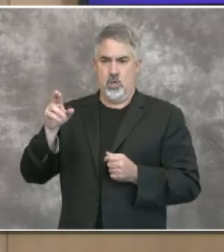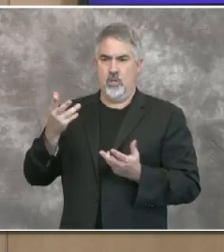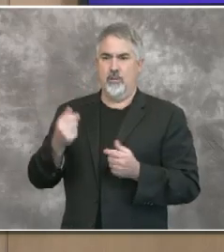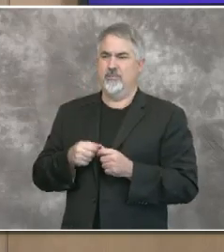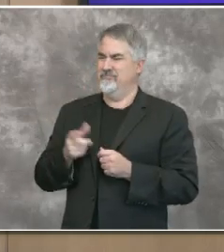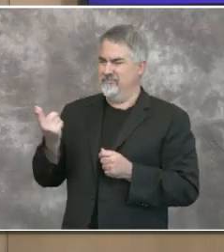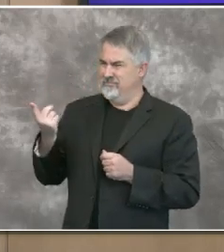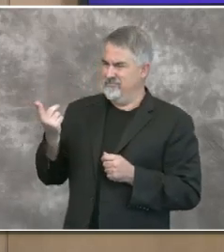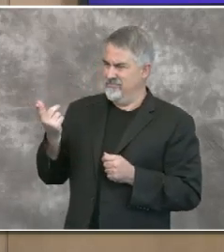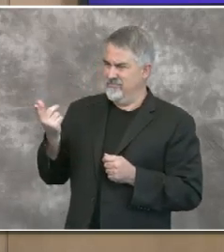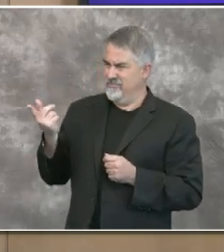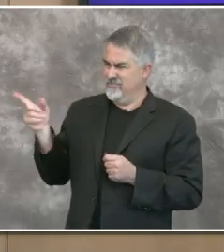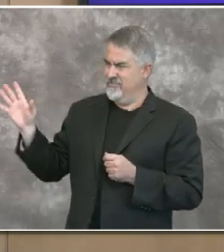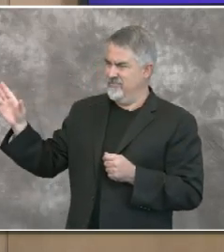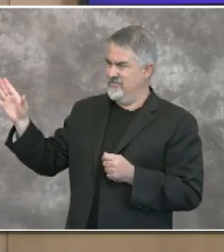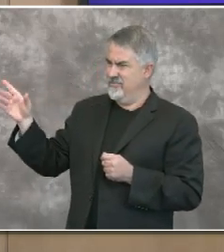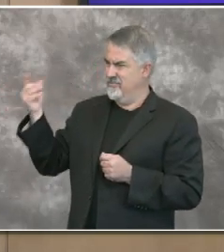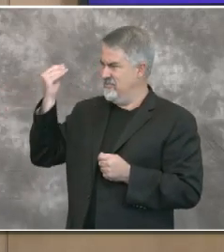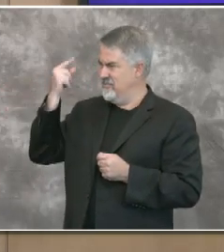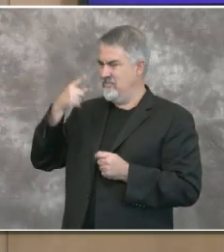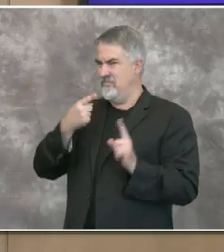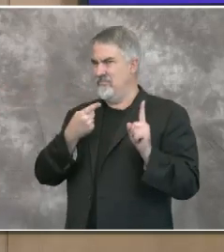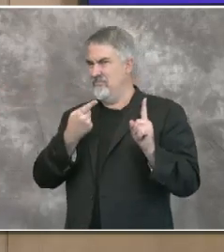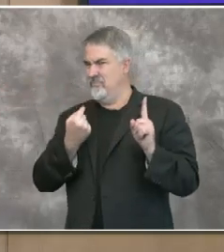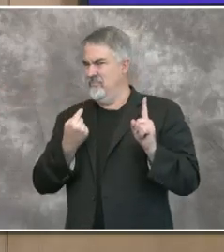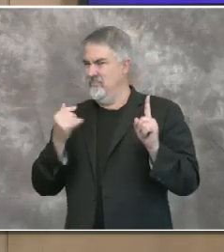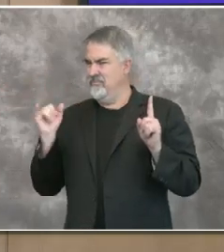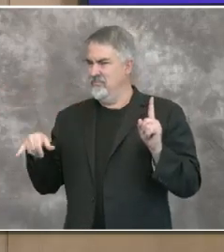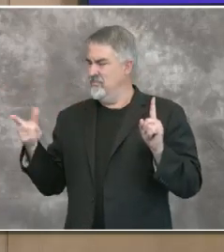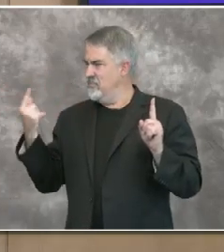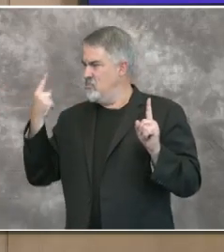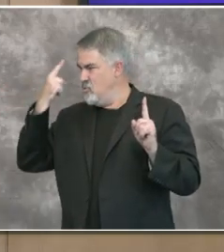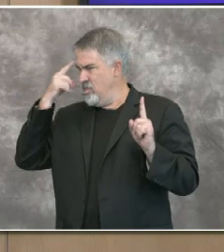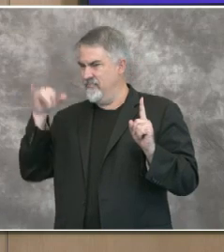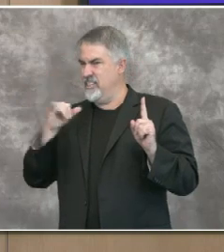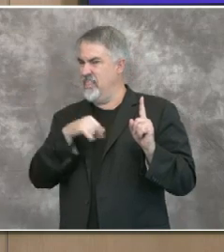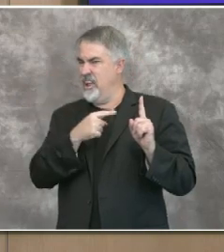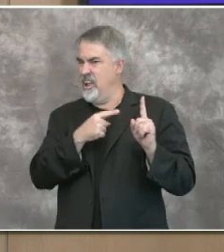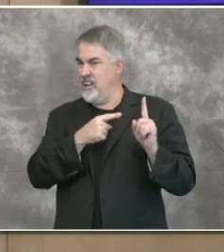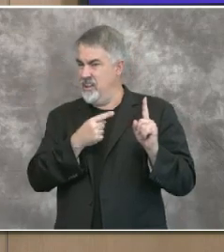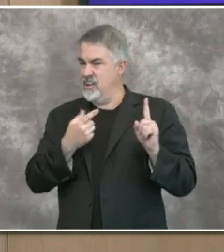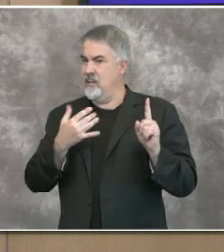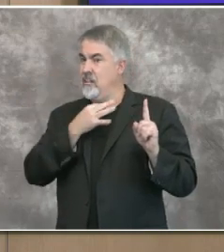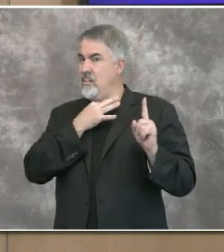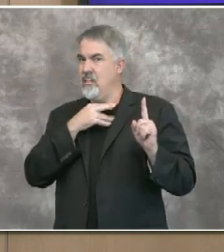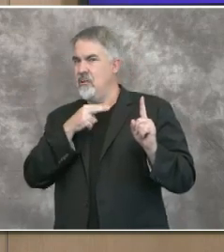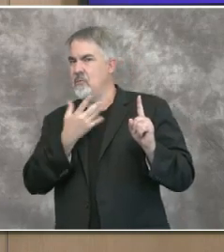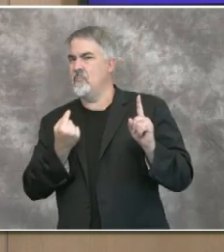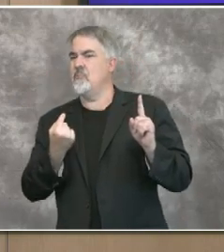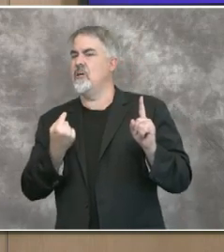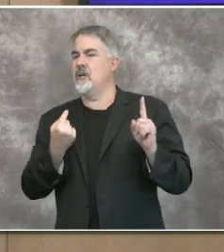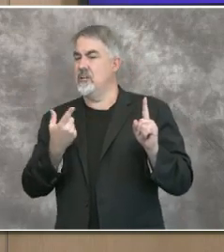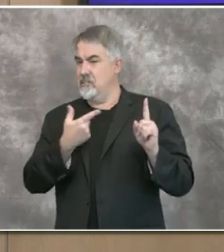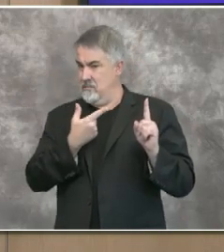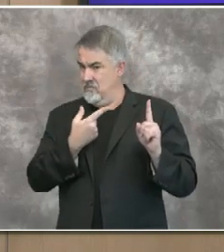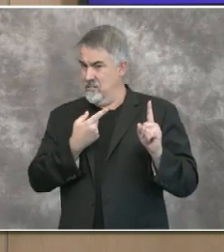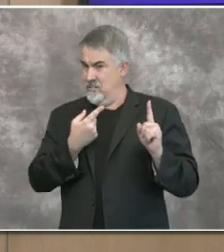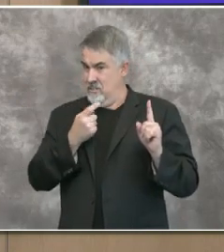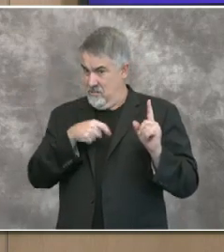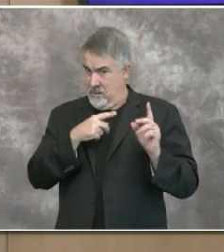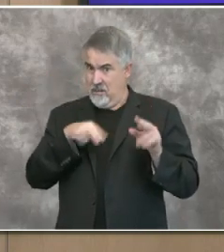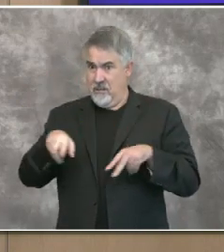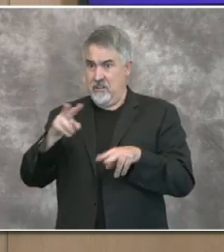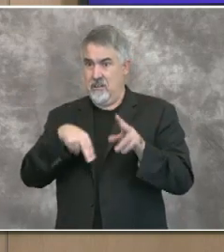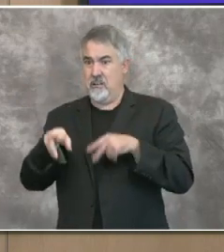tell us about what your epidemiological investigation has found so far in terms of whether you've identified any people like this in San